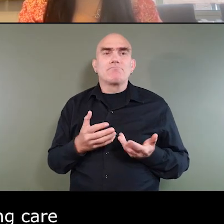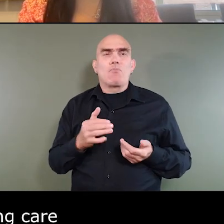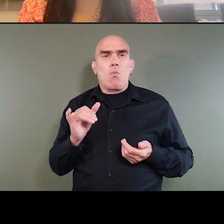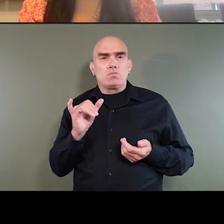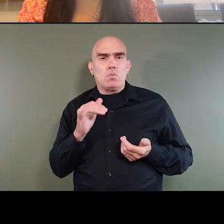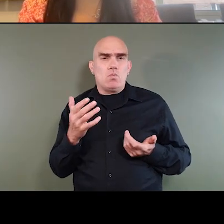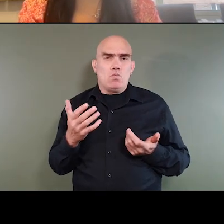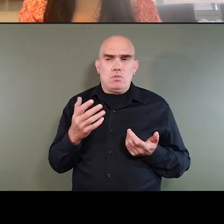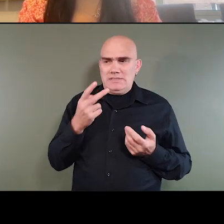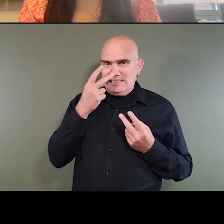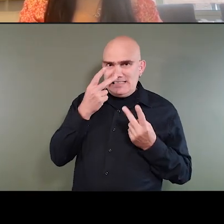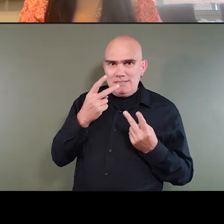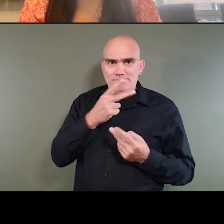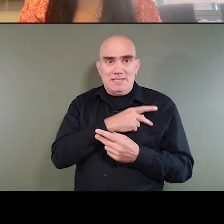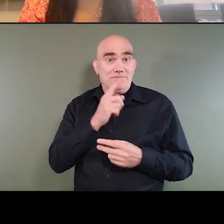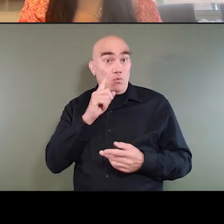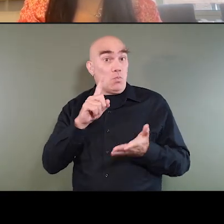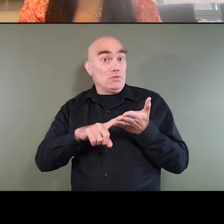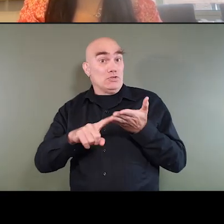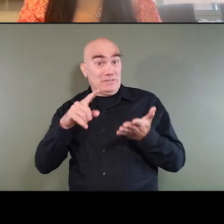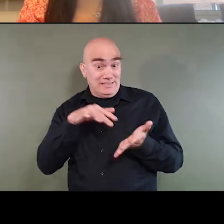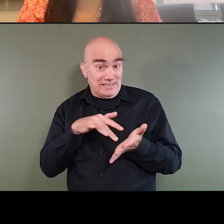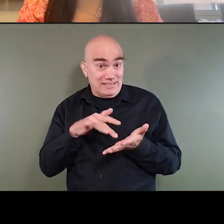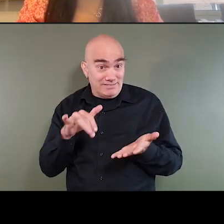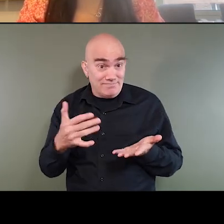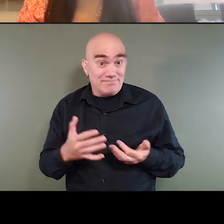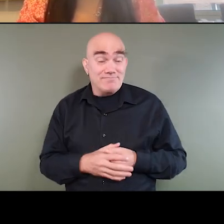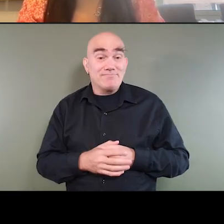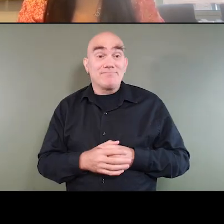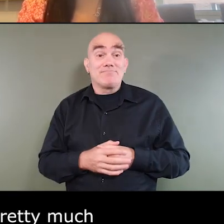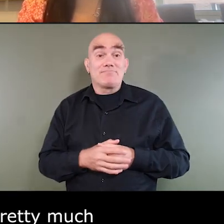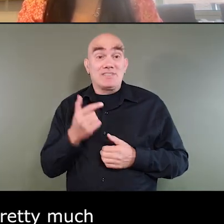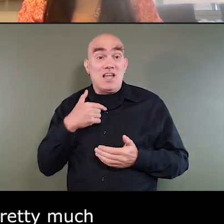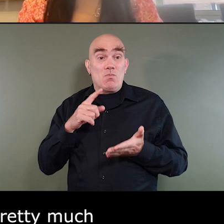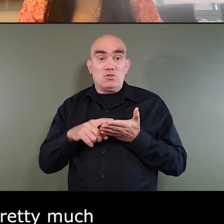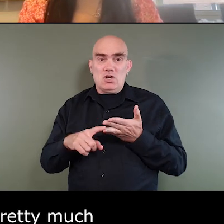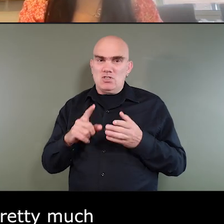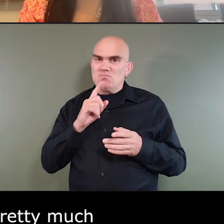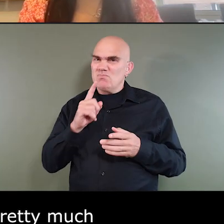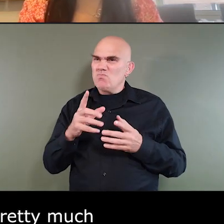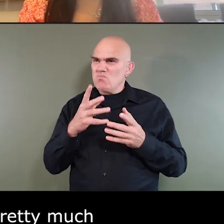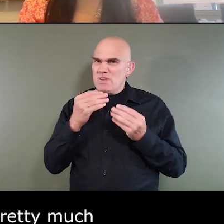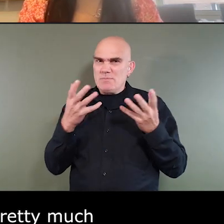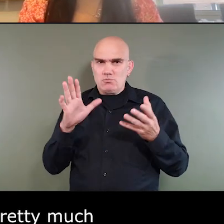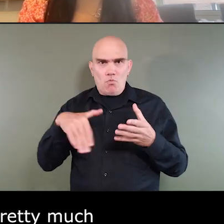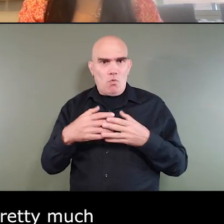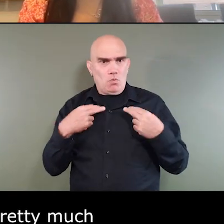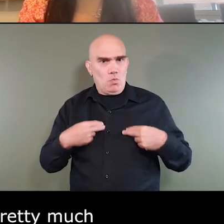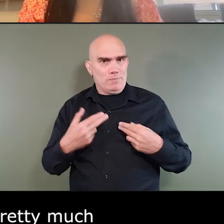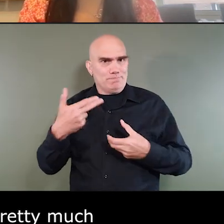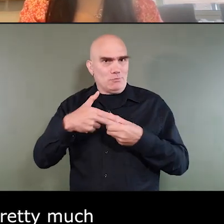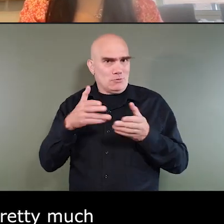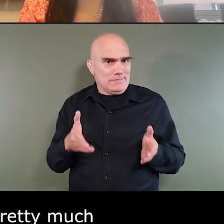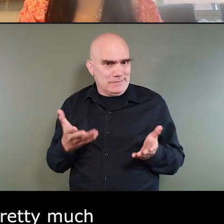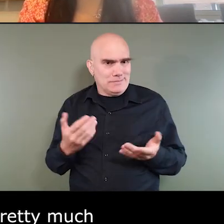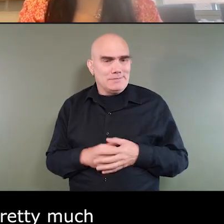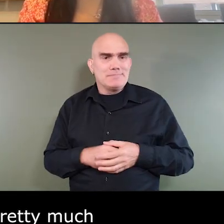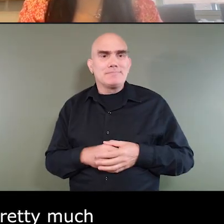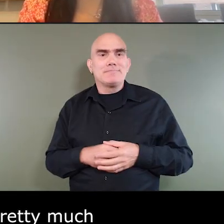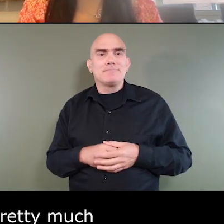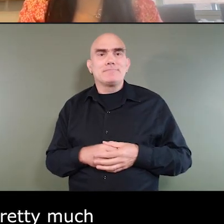the clinic, also seeing patients for research studies, because our research is pretty much all